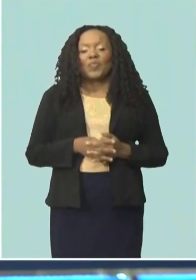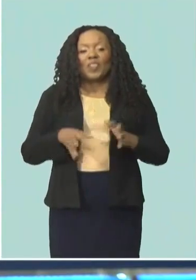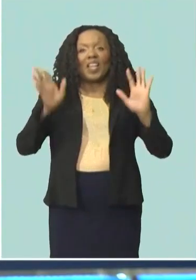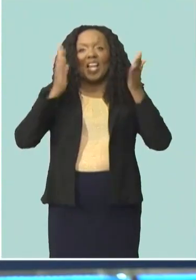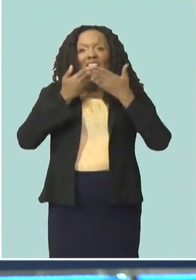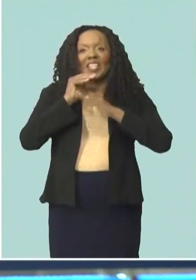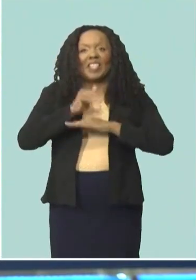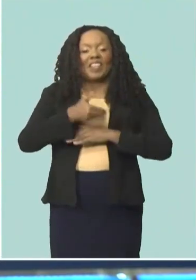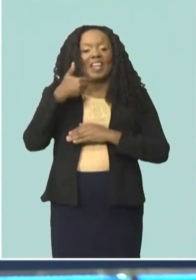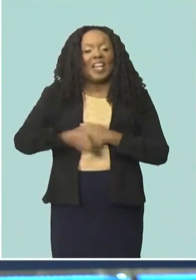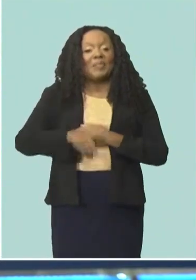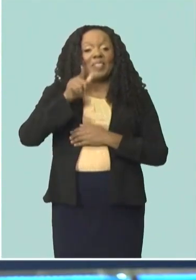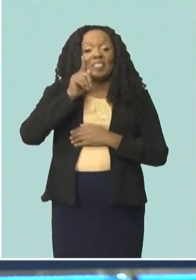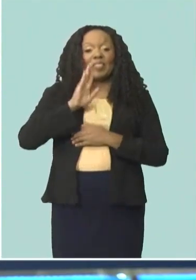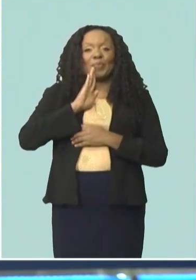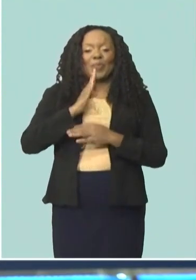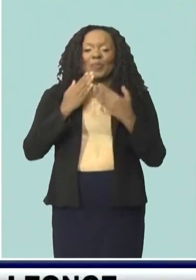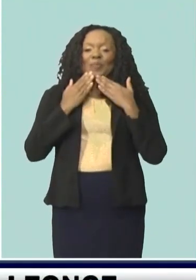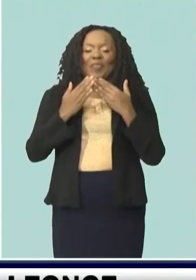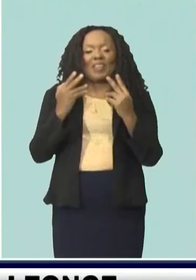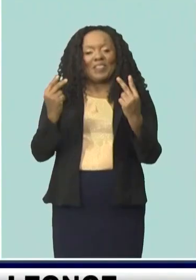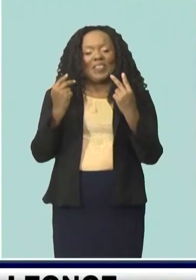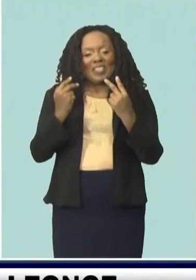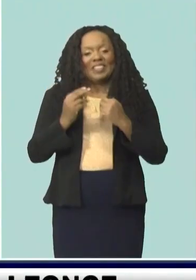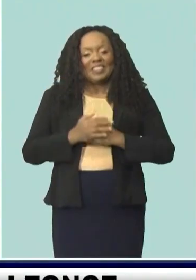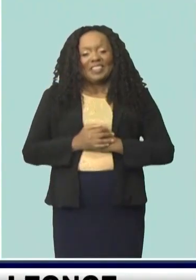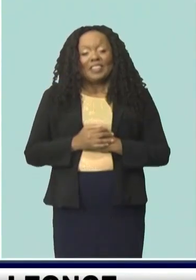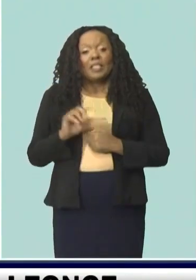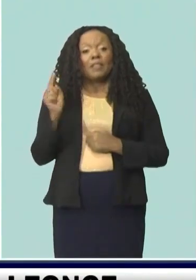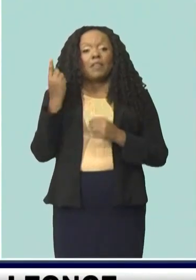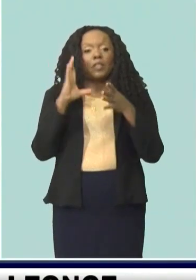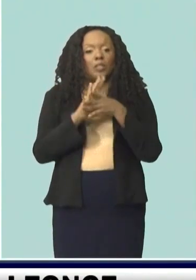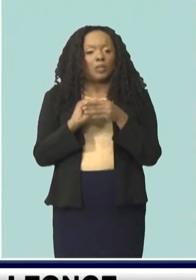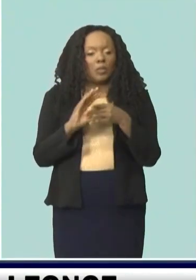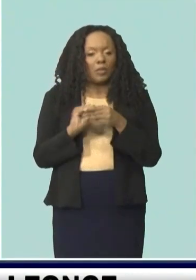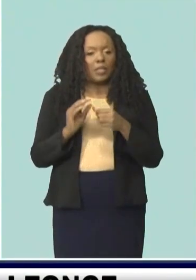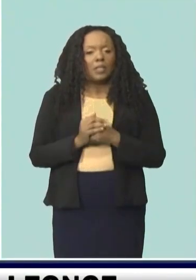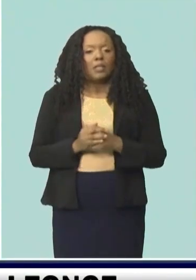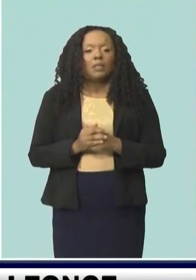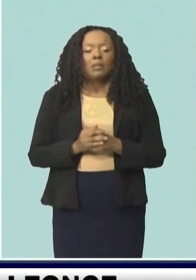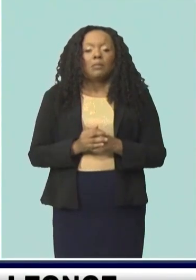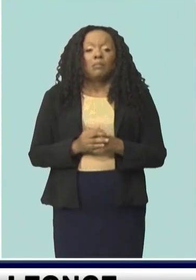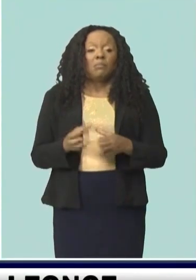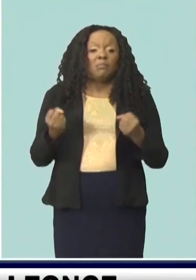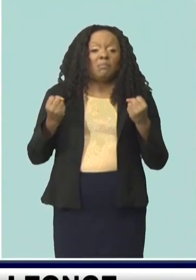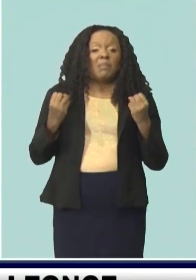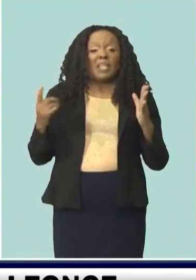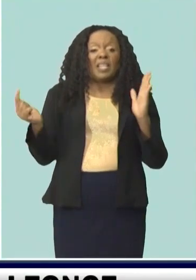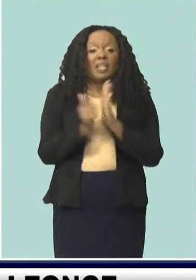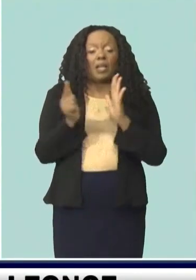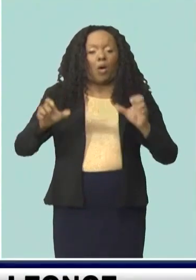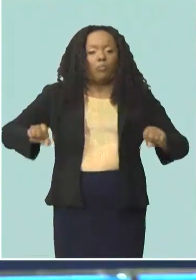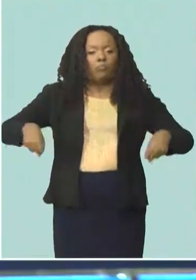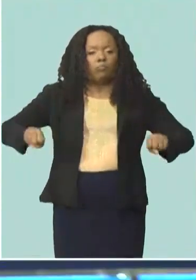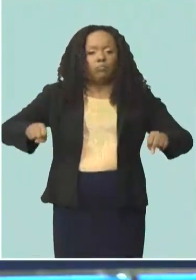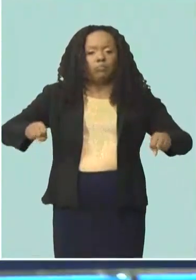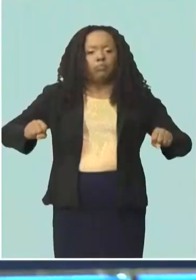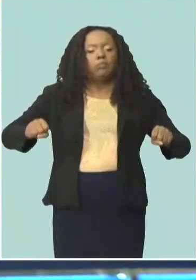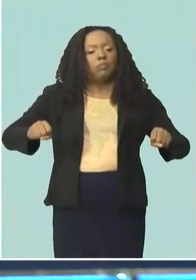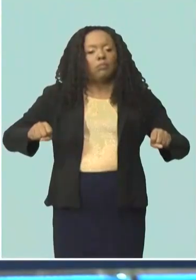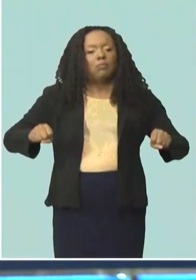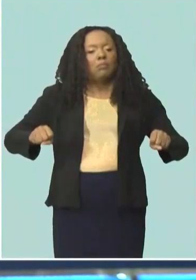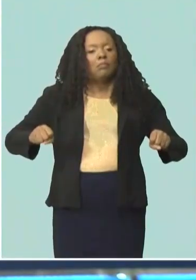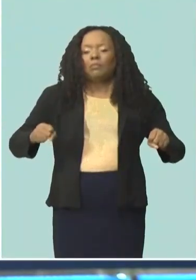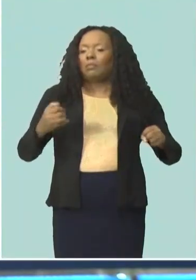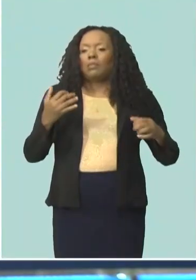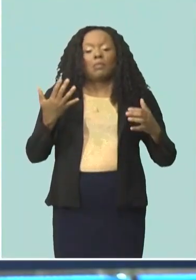Good evening, I'm Lisa Broom. Thank you so much for tuning in. In our top story tonight, scores of illegal motorcycles have been taken off the streets by